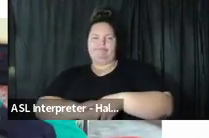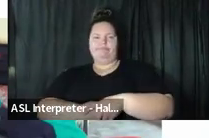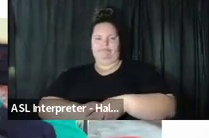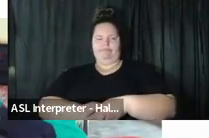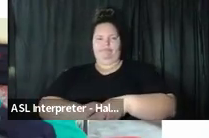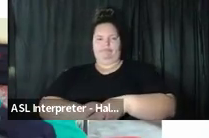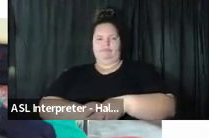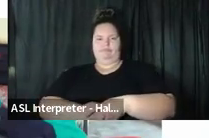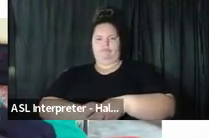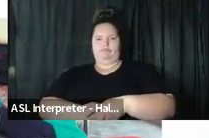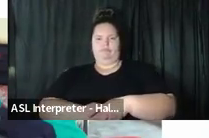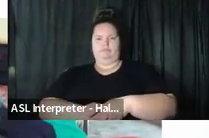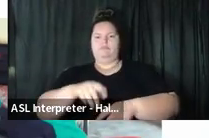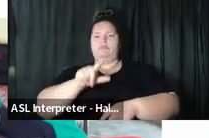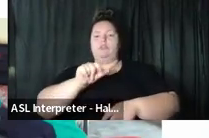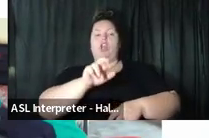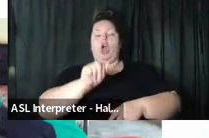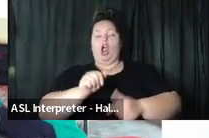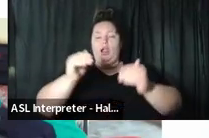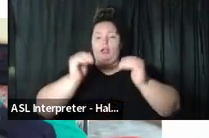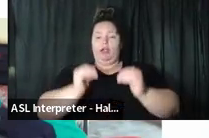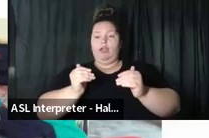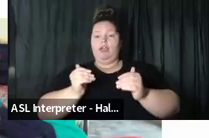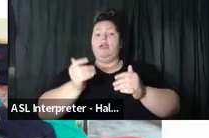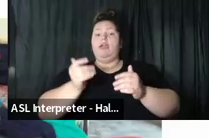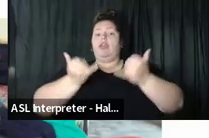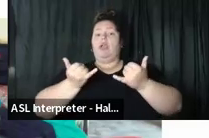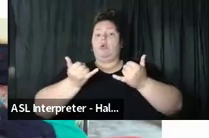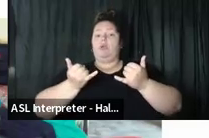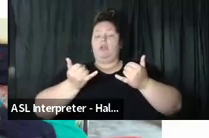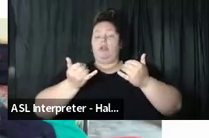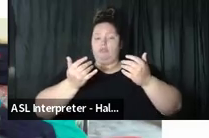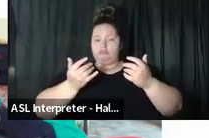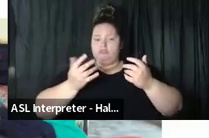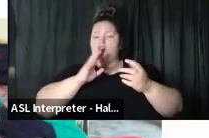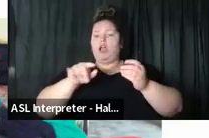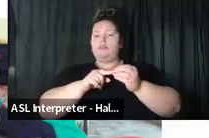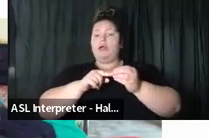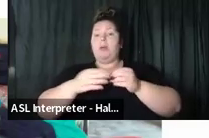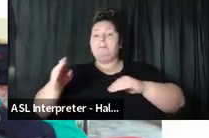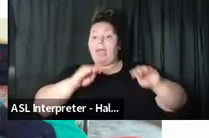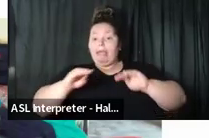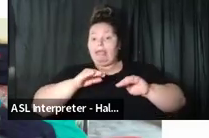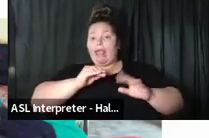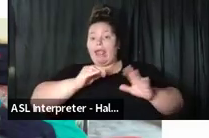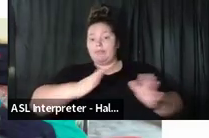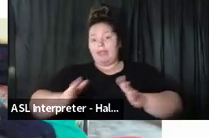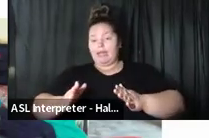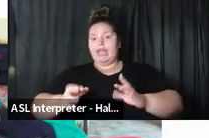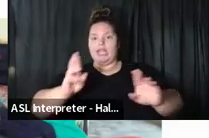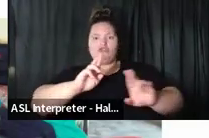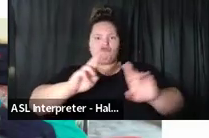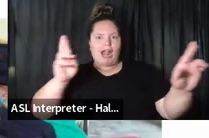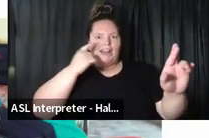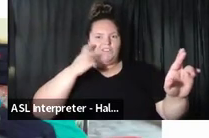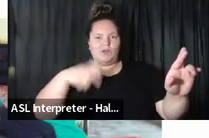Okay, so now we're gonna move into a little bit of packing and planning. So getting ready for your trip. And a lot of that comes down